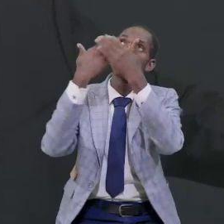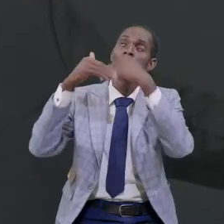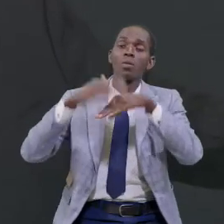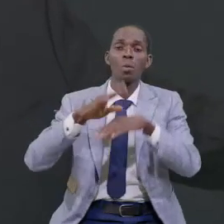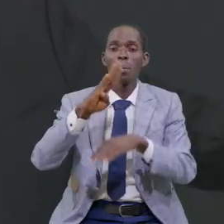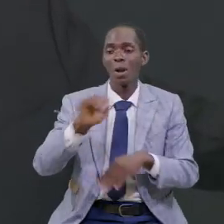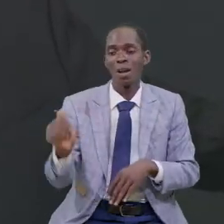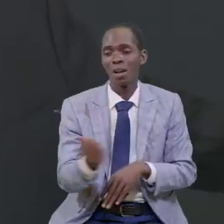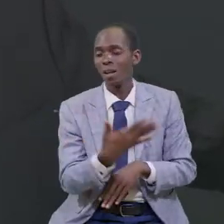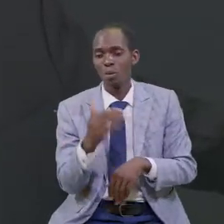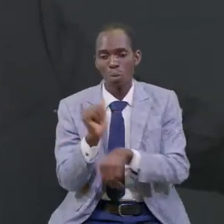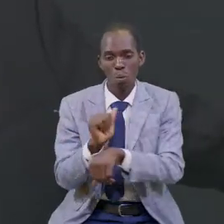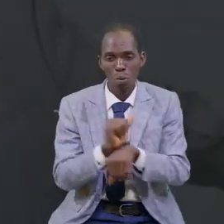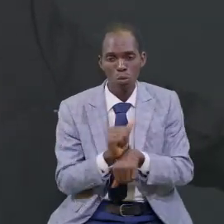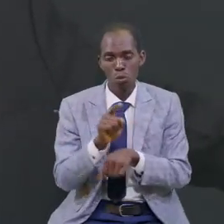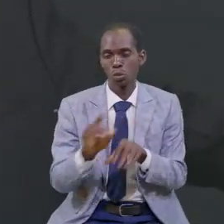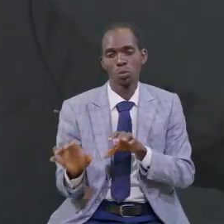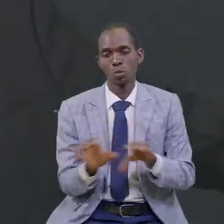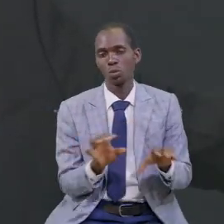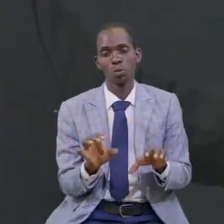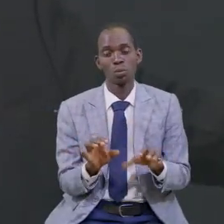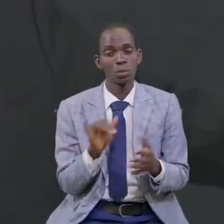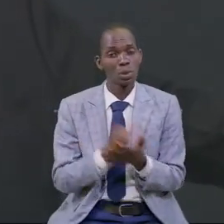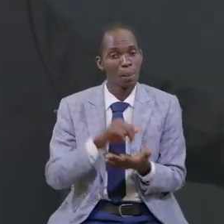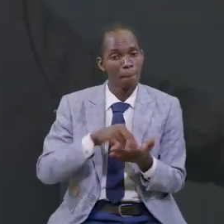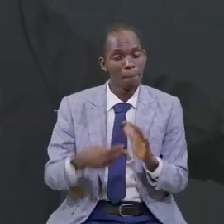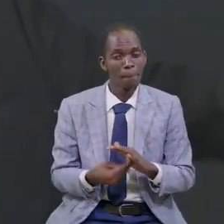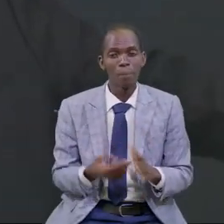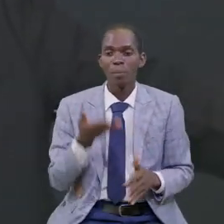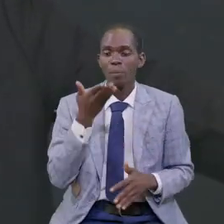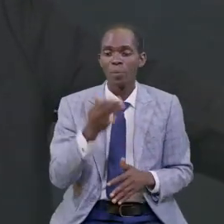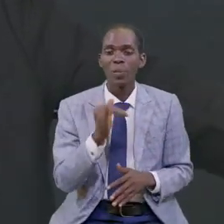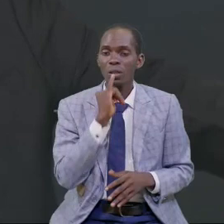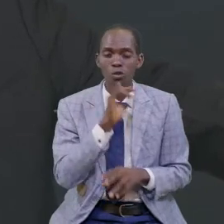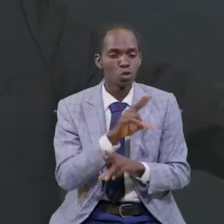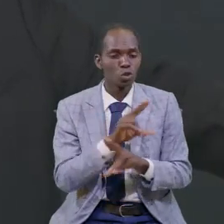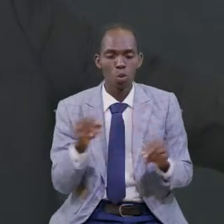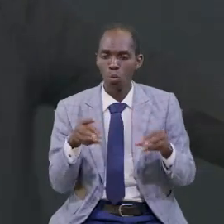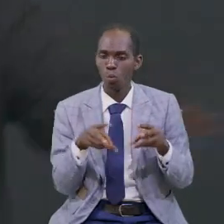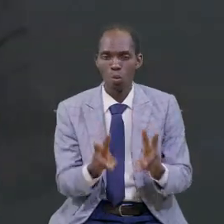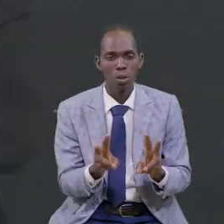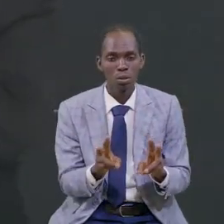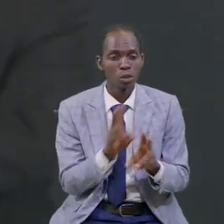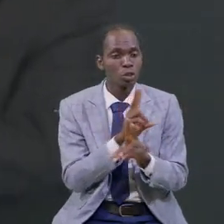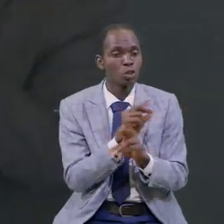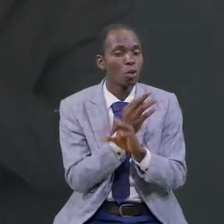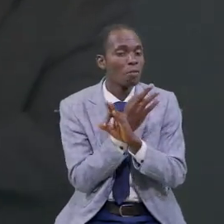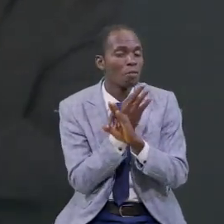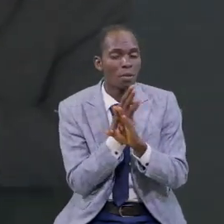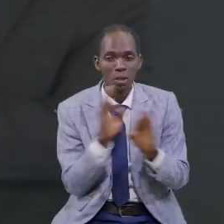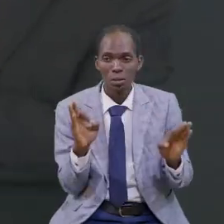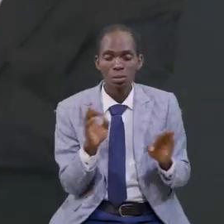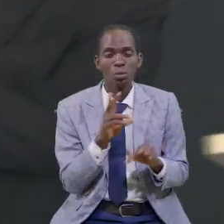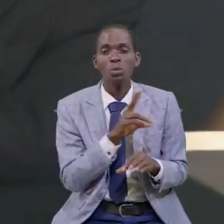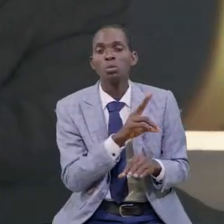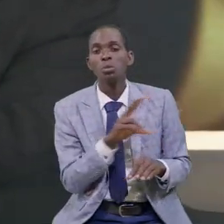you know, there is no way, there's no freedom, there's no justification